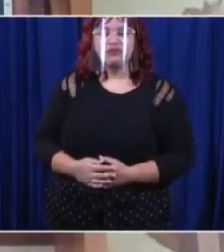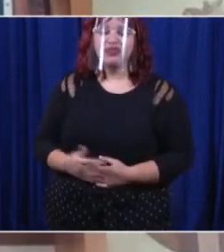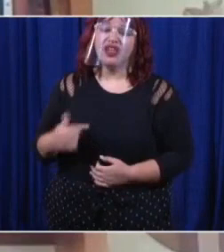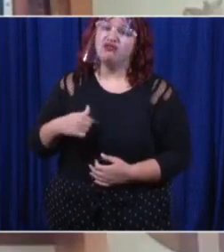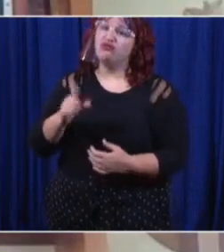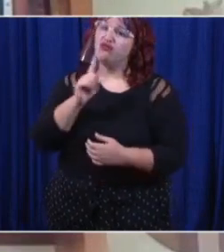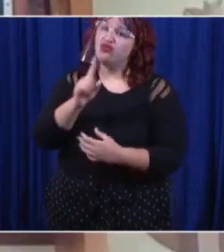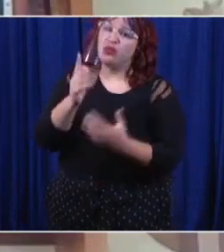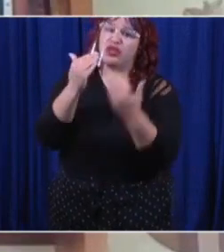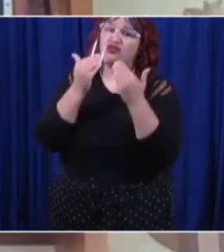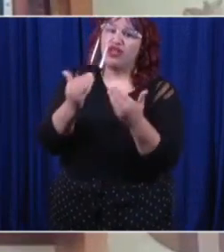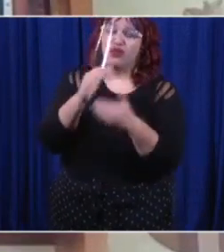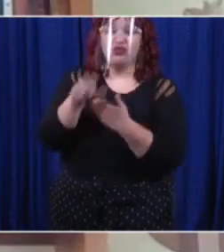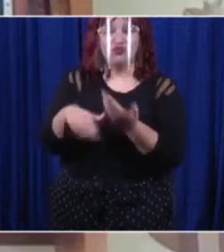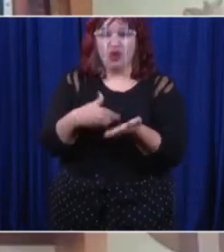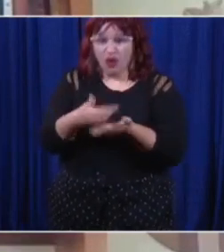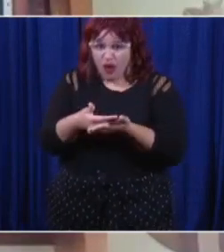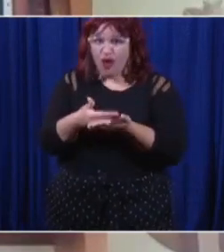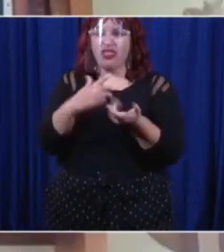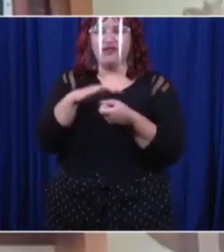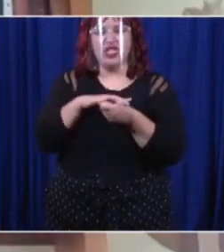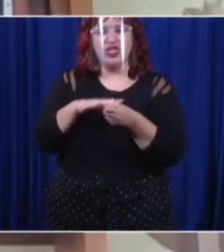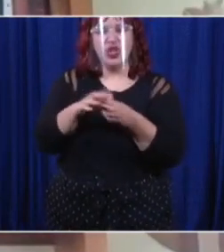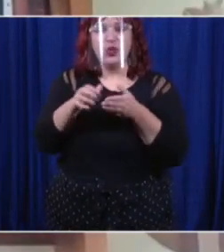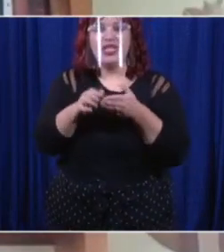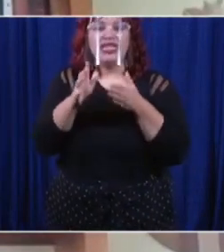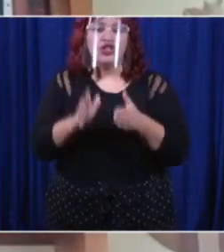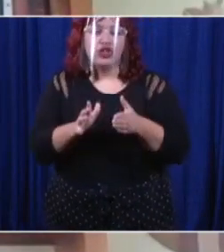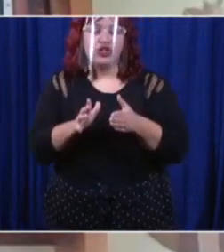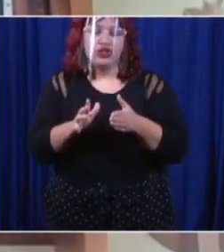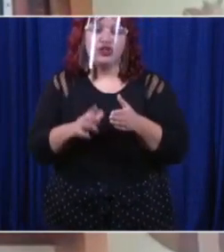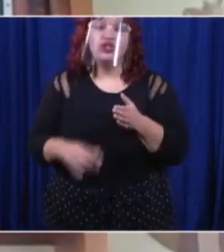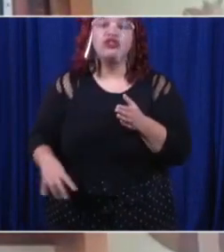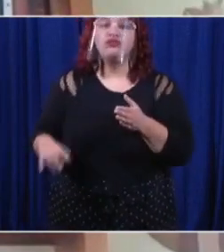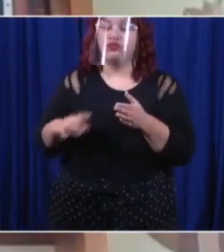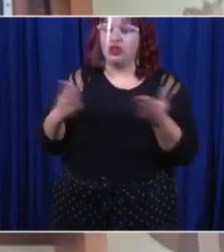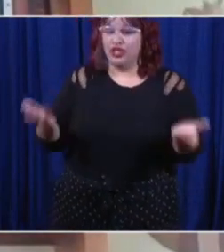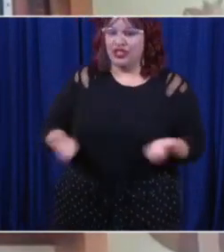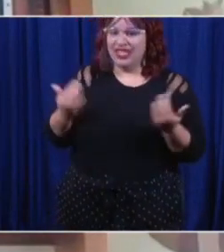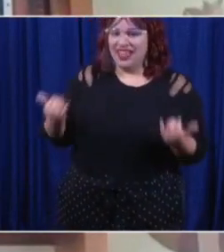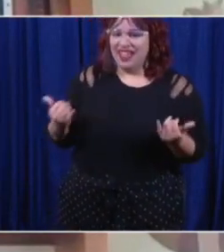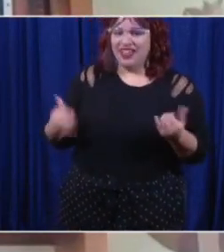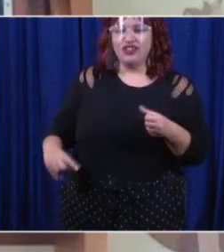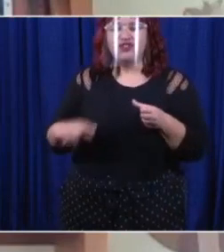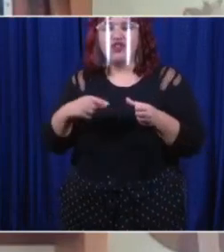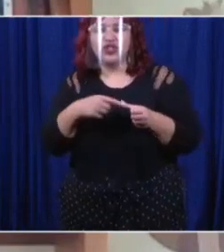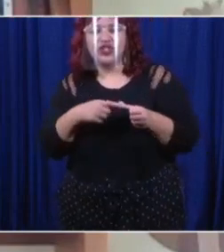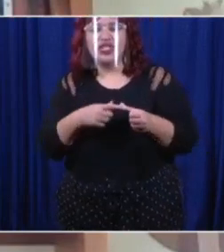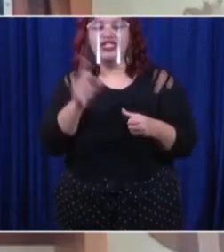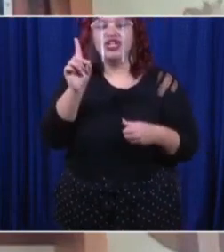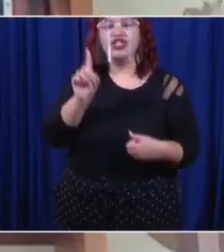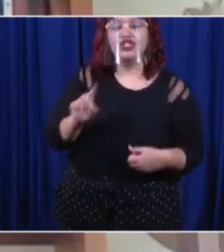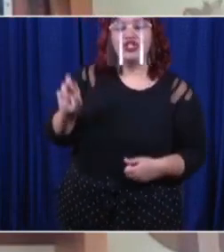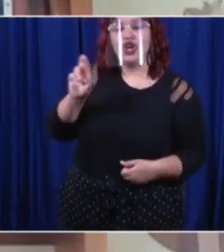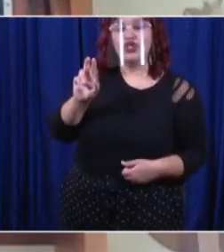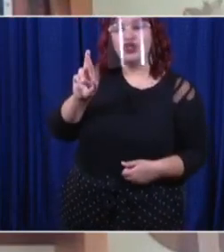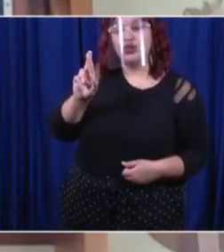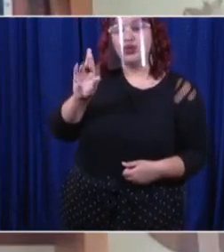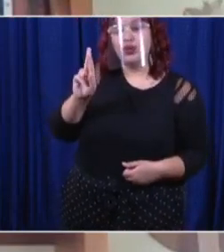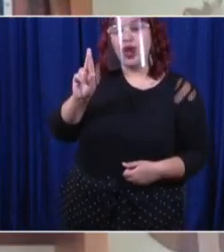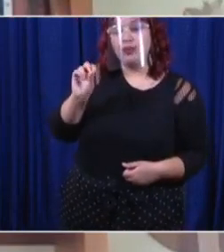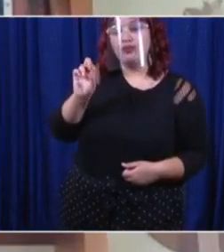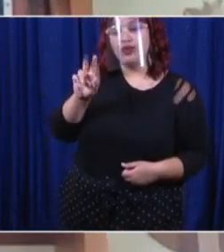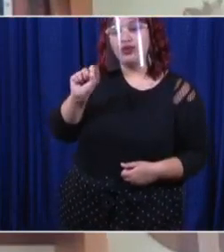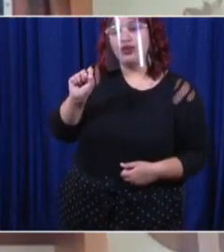three of the zone leaders who are with us today. First is Dr. Robert Wiley from the Cleveland Clinic, who is the lead for the northern part of the